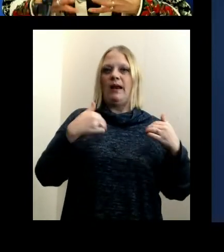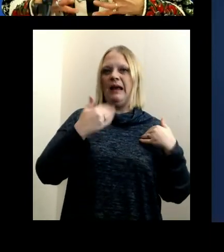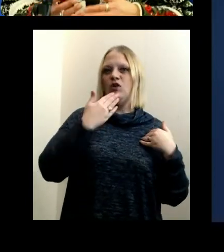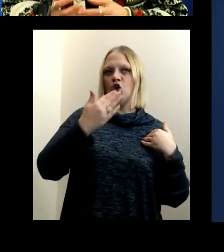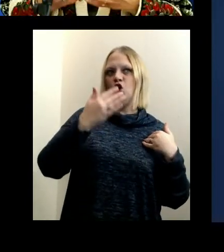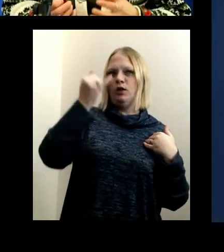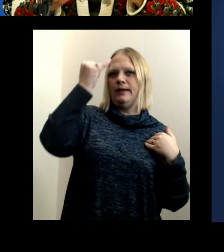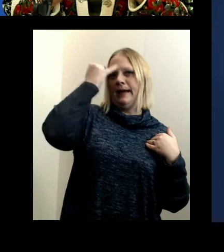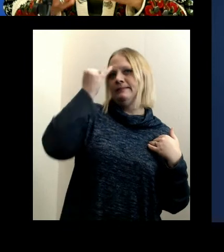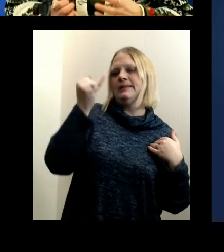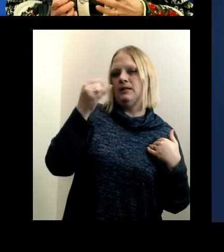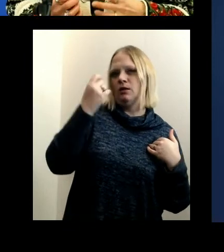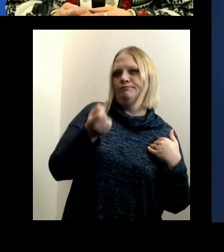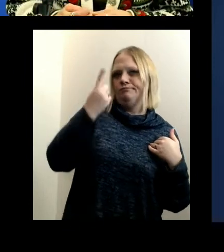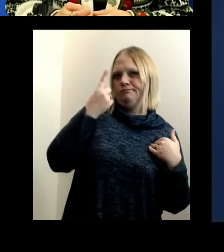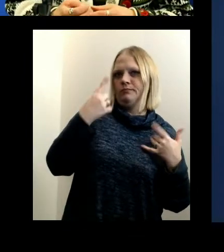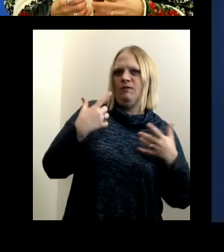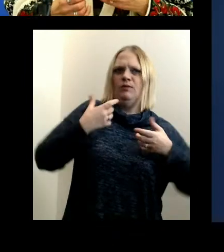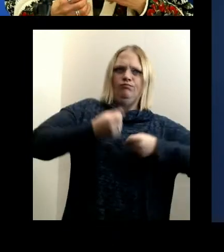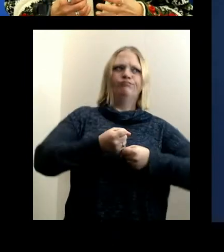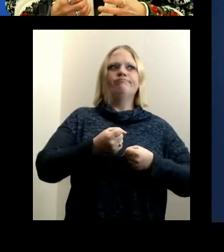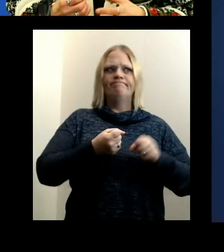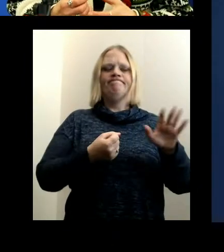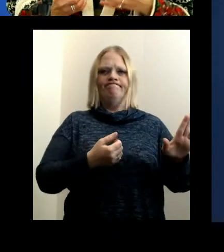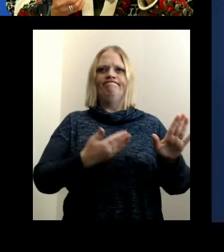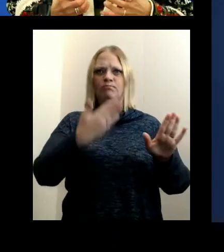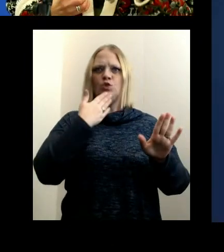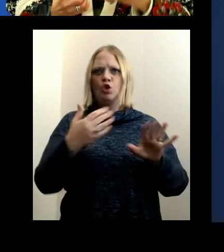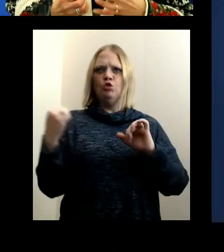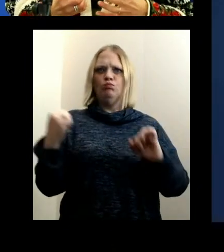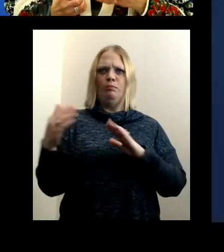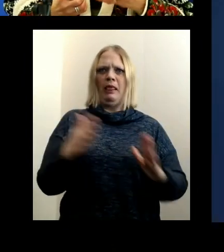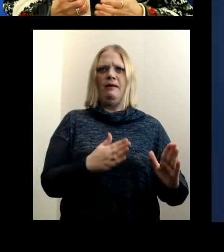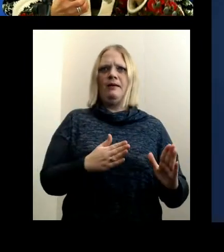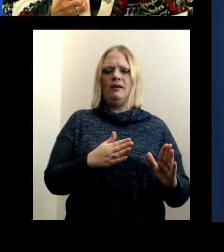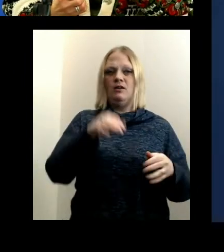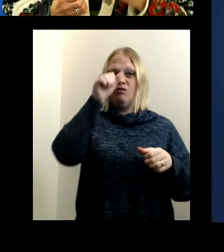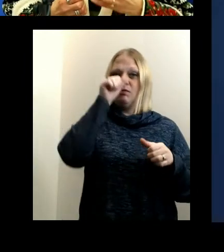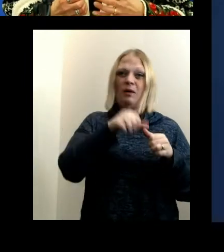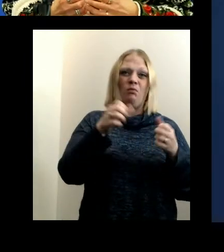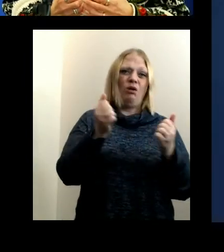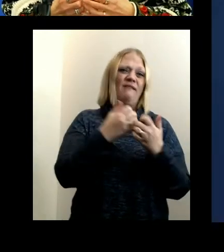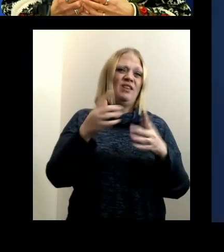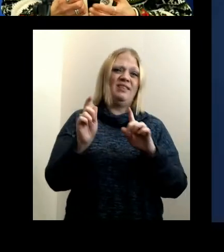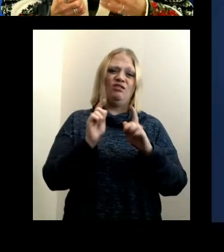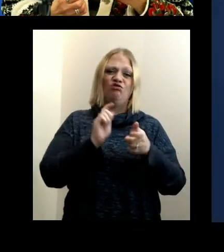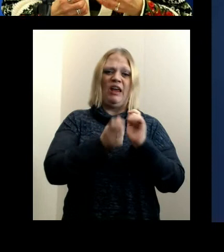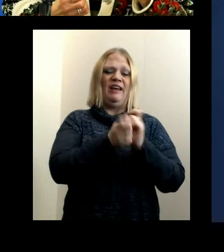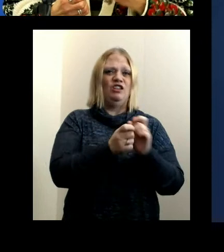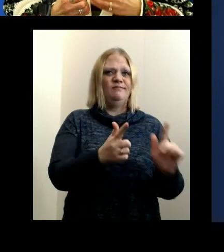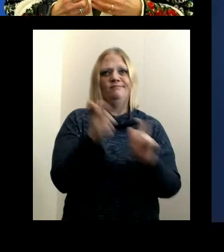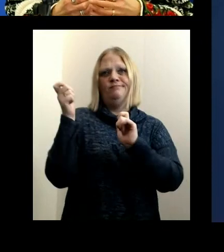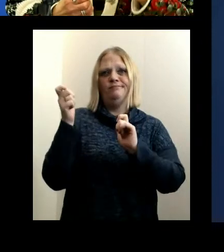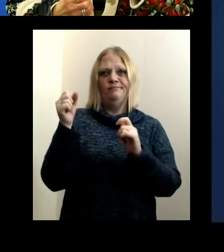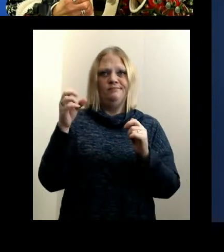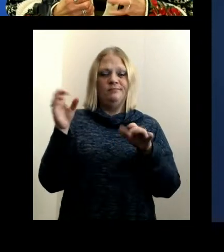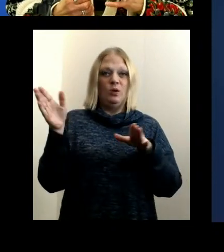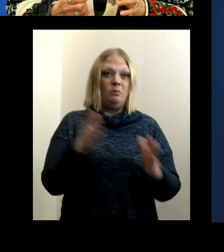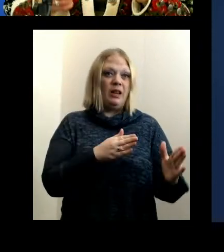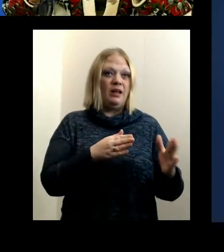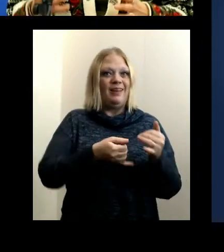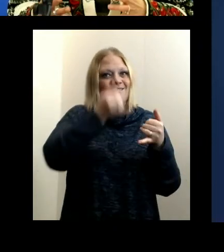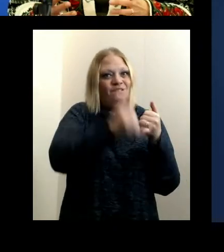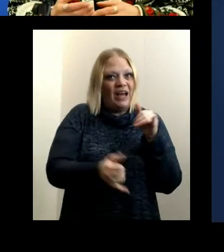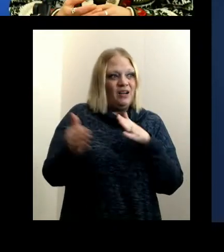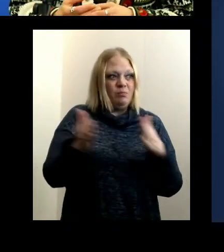feel confident that we have a strong plan. And just remember that everything is changing very, very quickly. And so our plan, our final